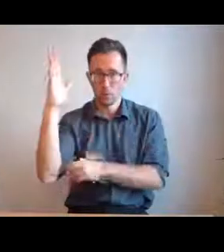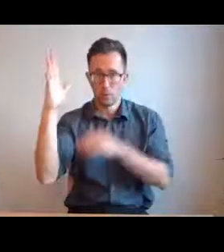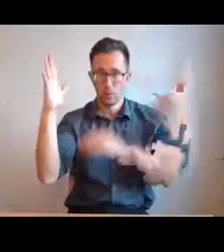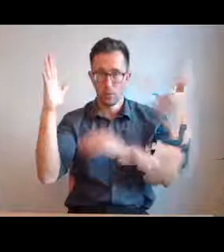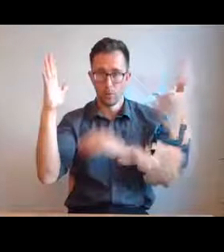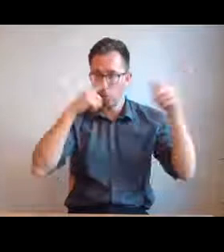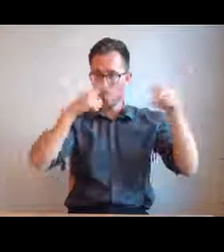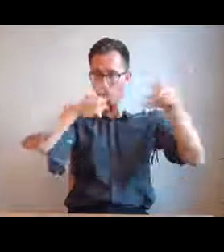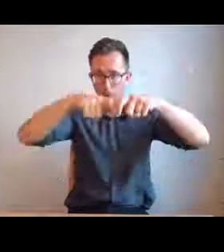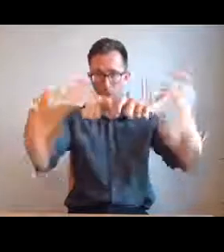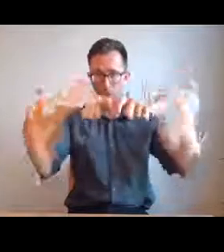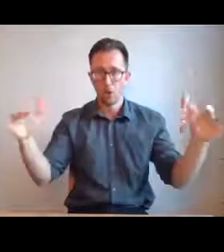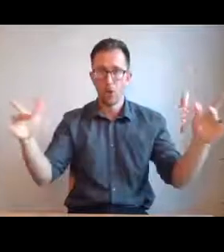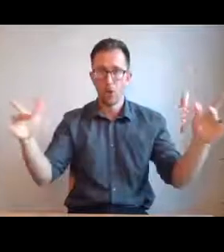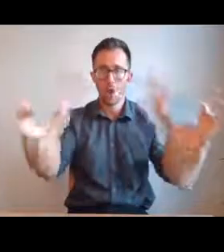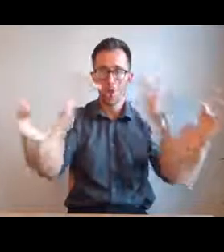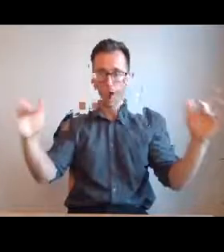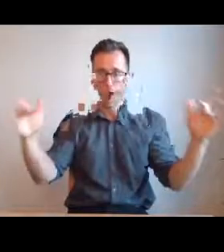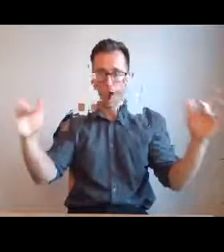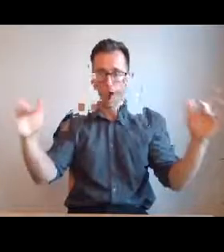land.